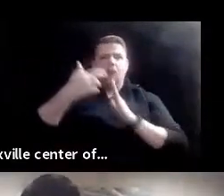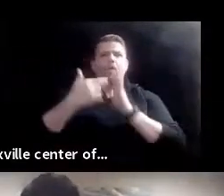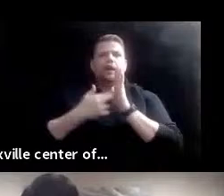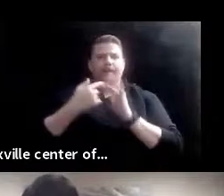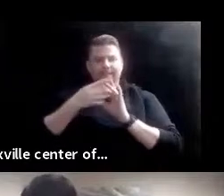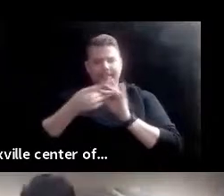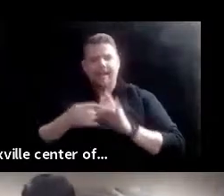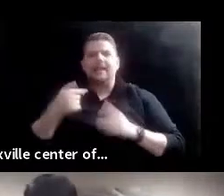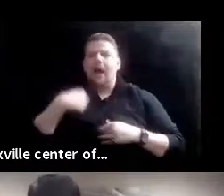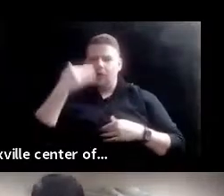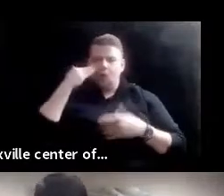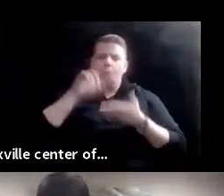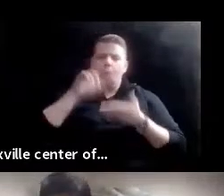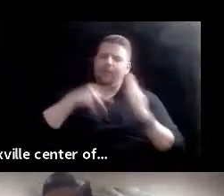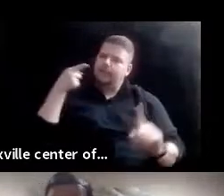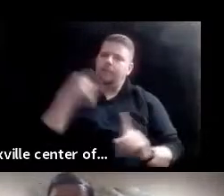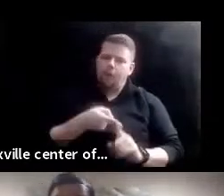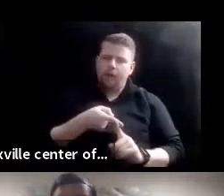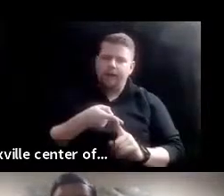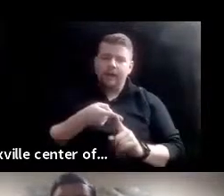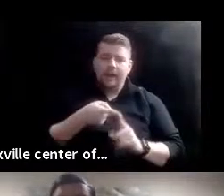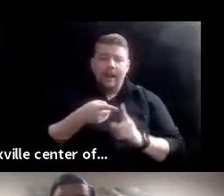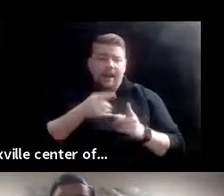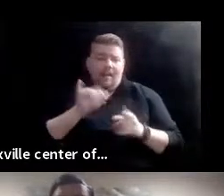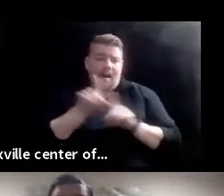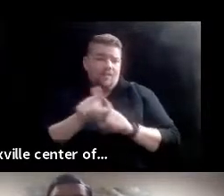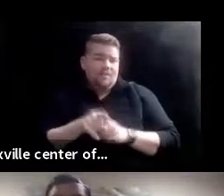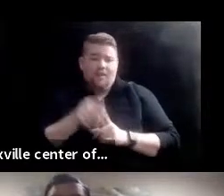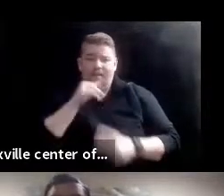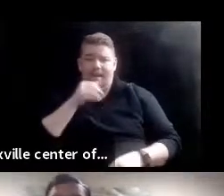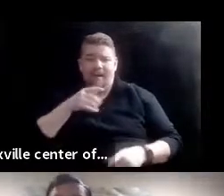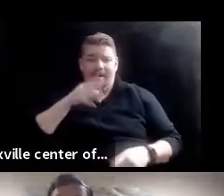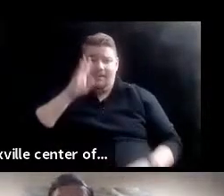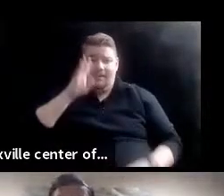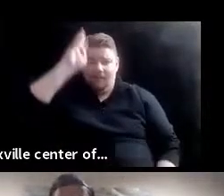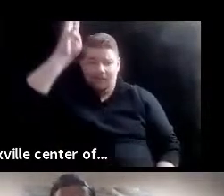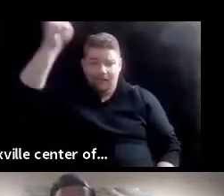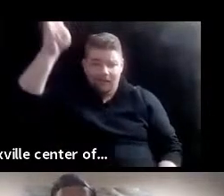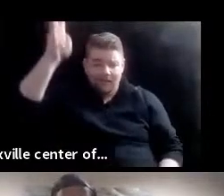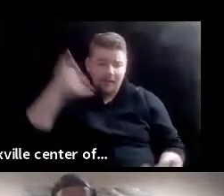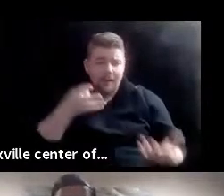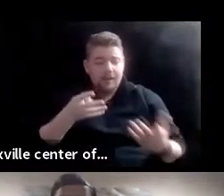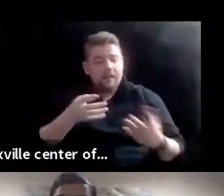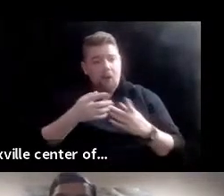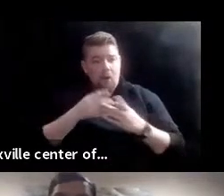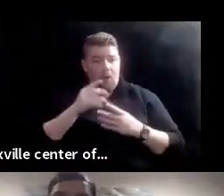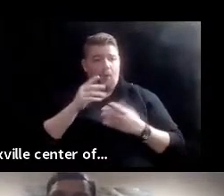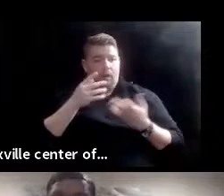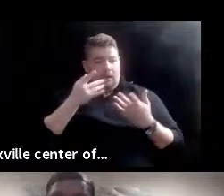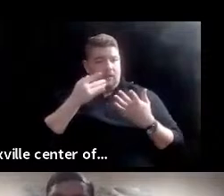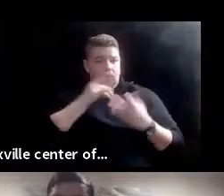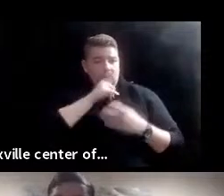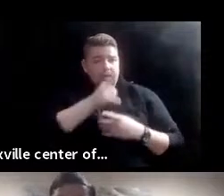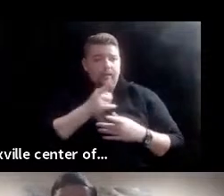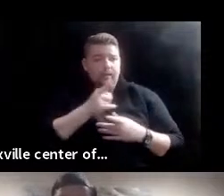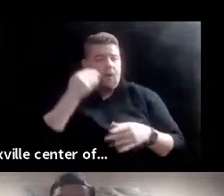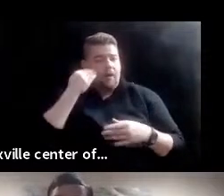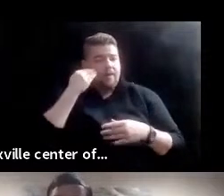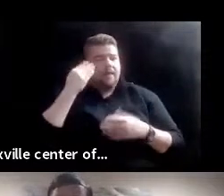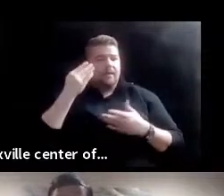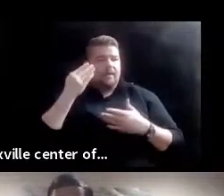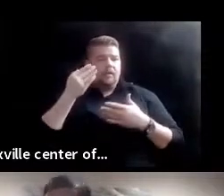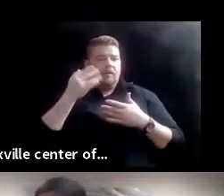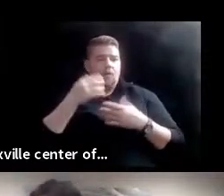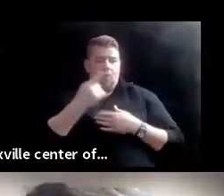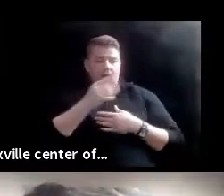and also so that, frankly, they're not absurd. You don't want, again, you know, theoretically, if you had a 1 foot